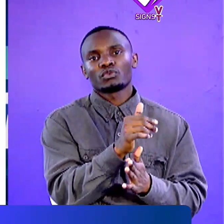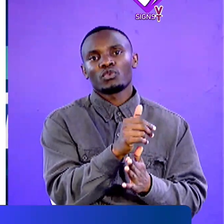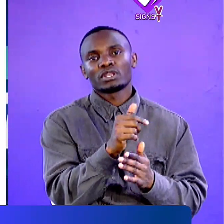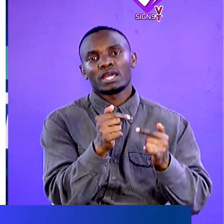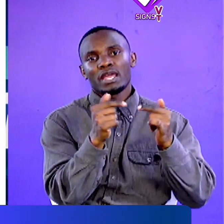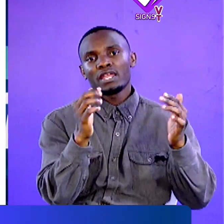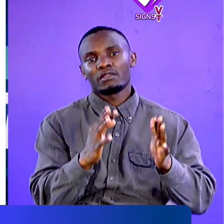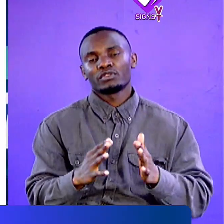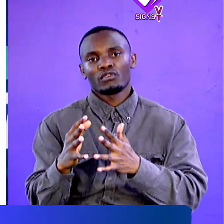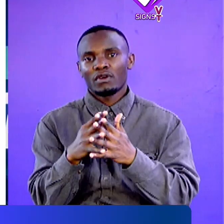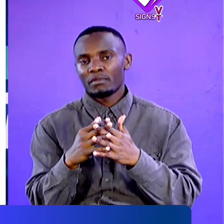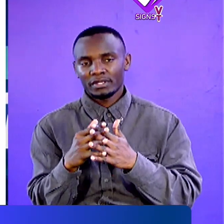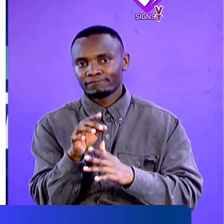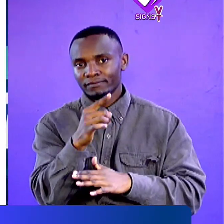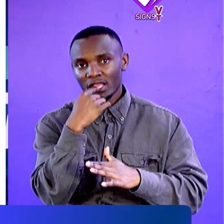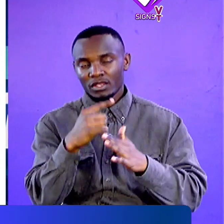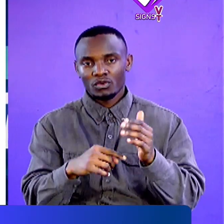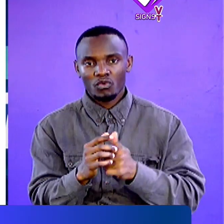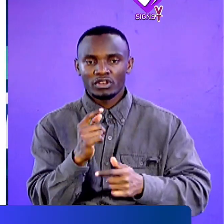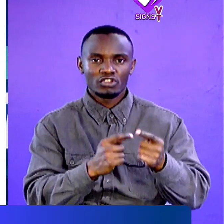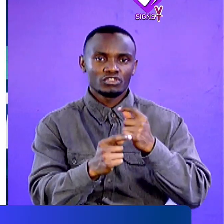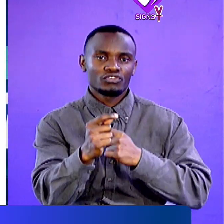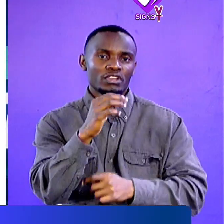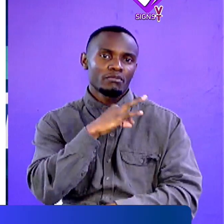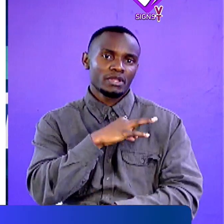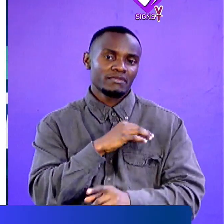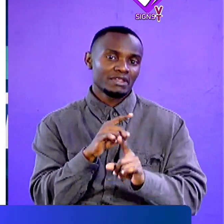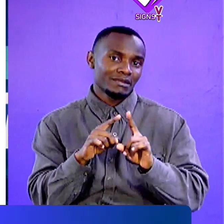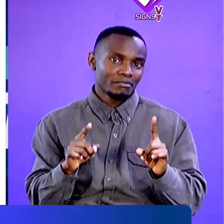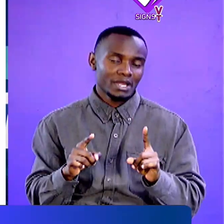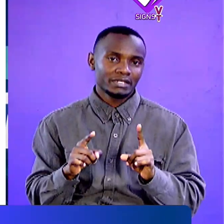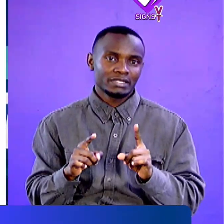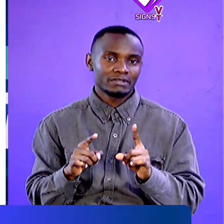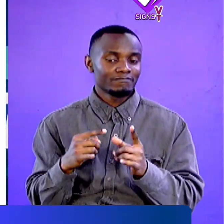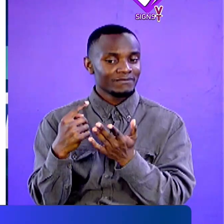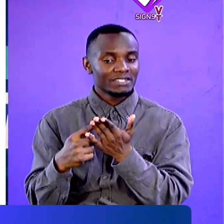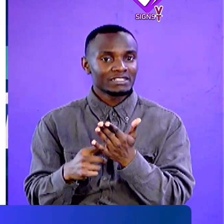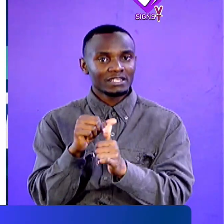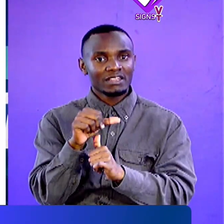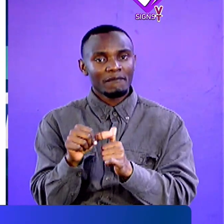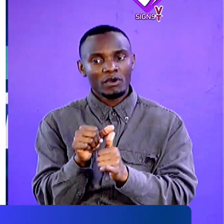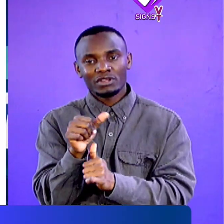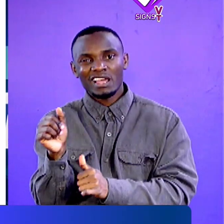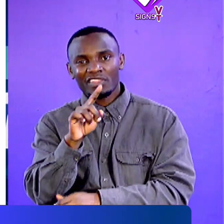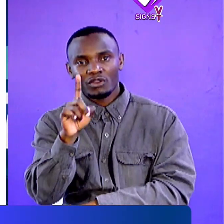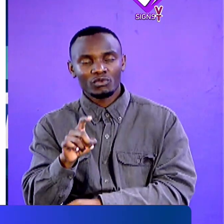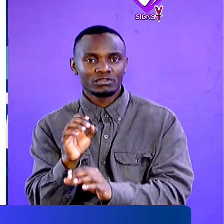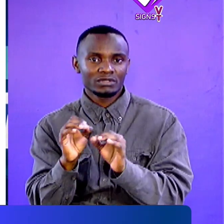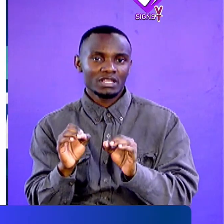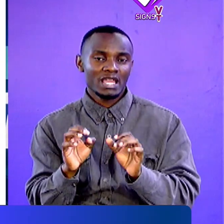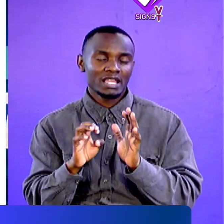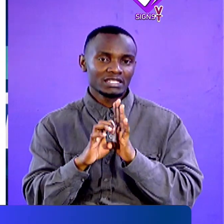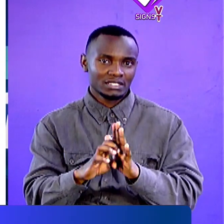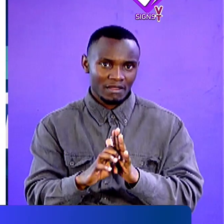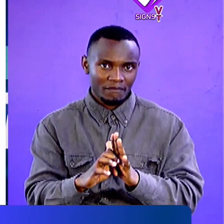citing trade benefits, but he did not address other grievances, questions like links to